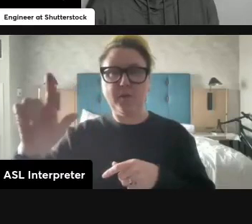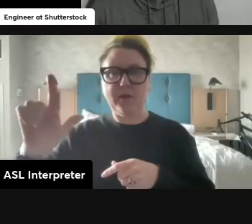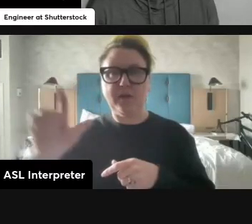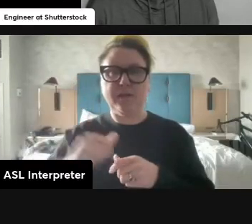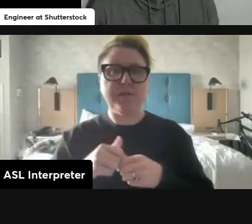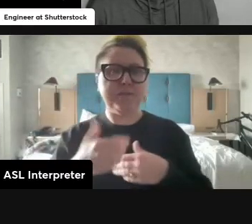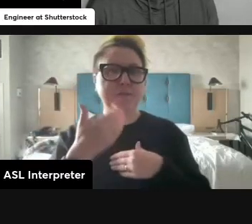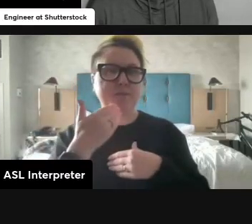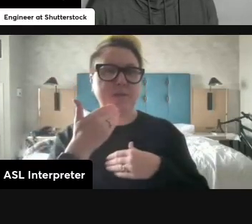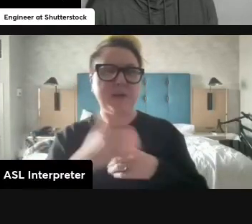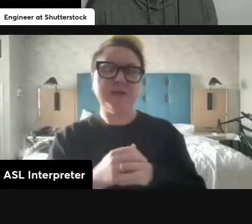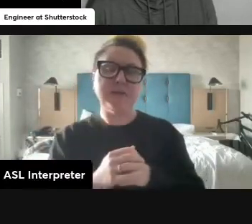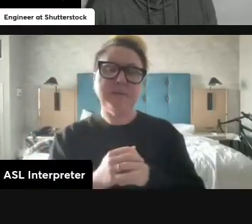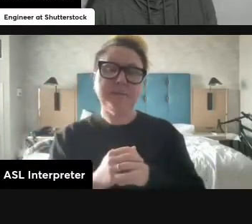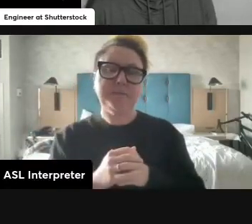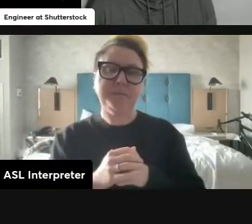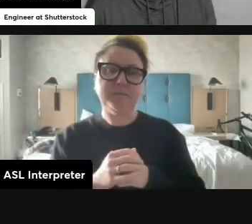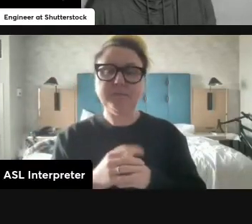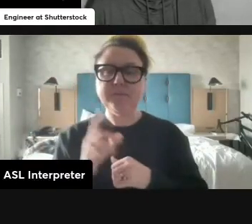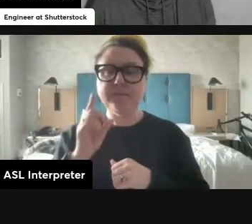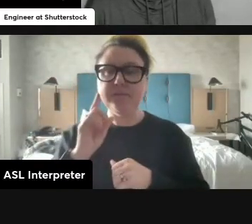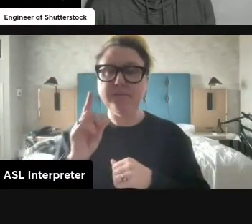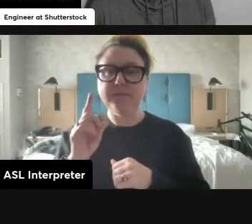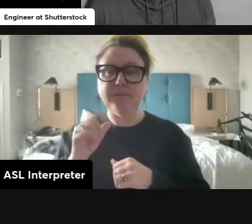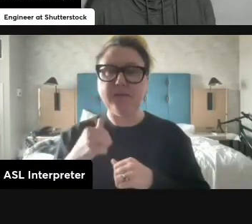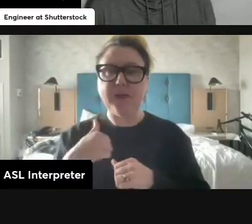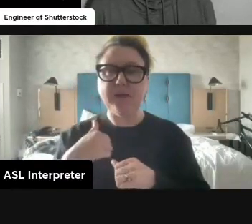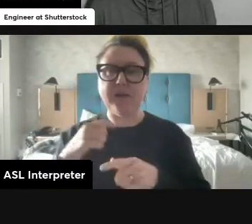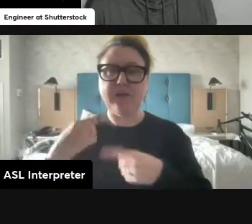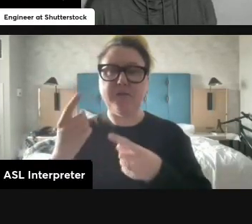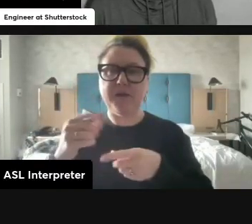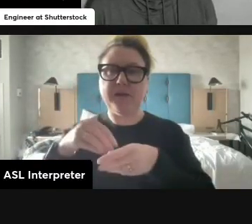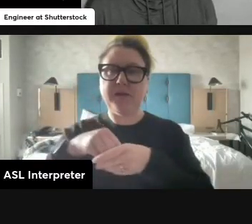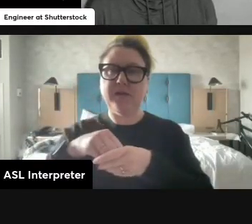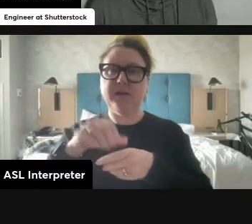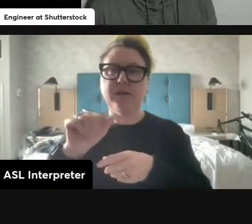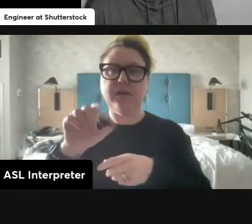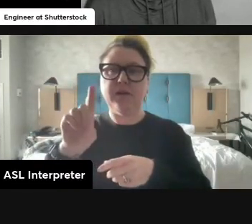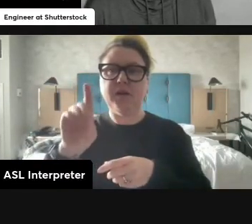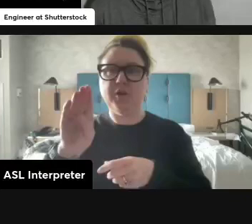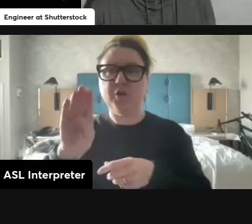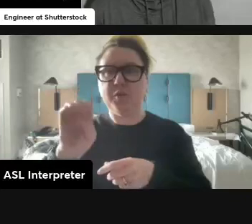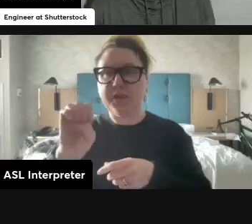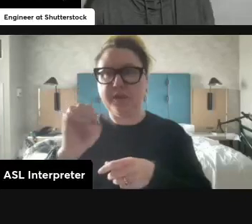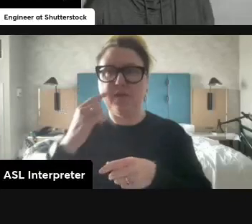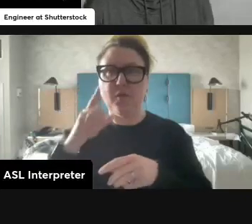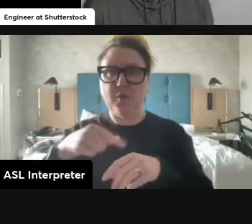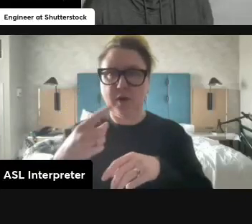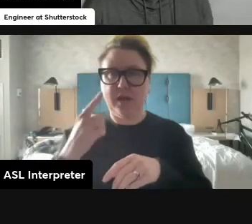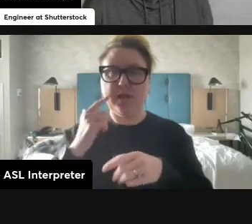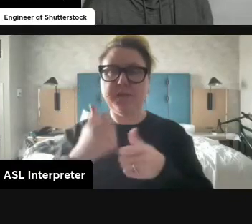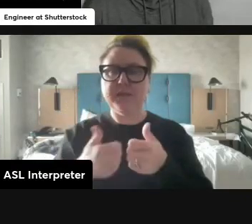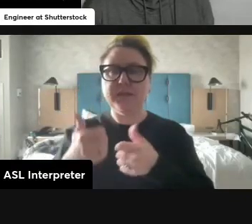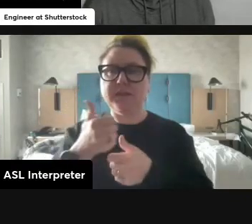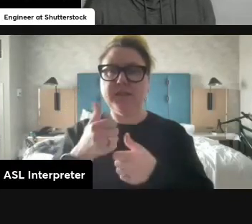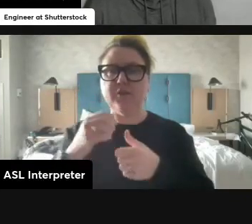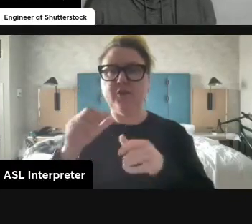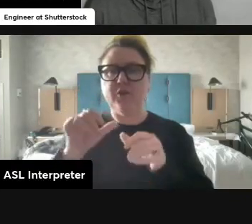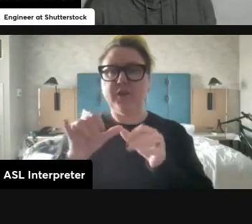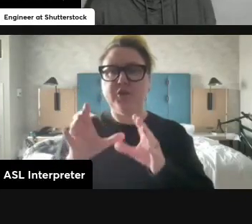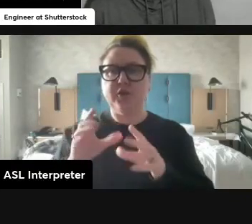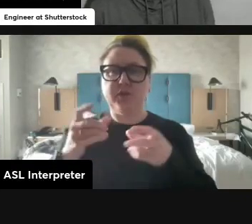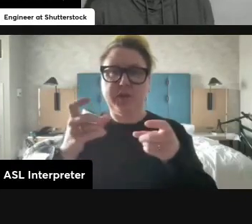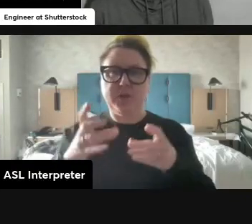Thanks. I think I've been with Adobe for 11 years now, so I've been around for a while. I'm a senior engineering manager as part of the